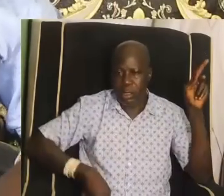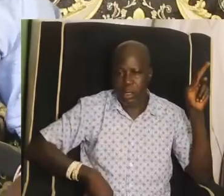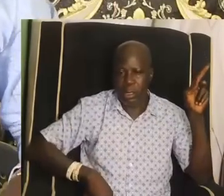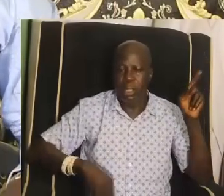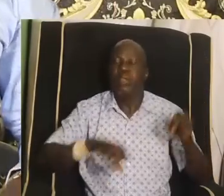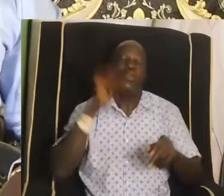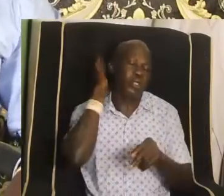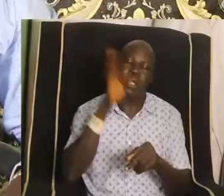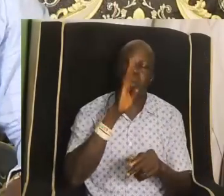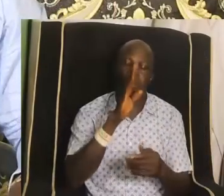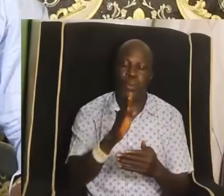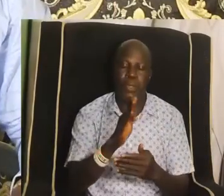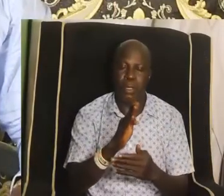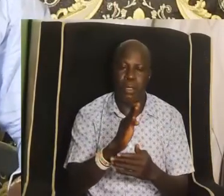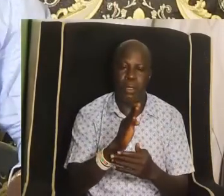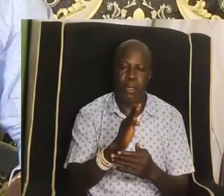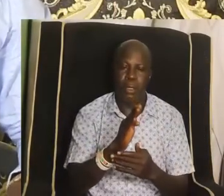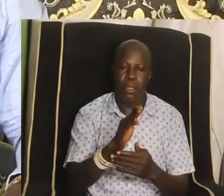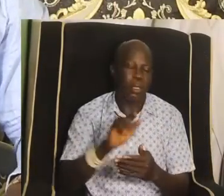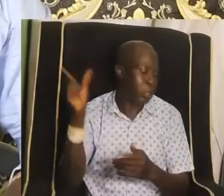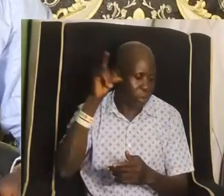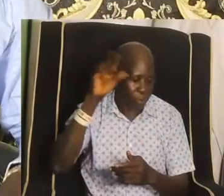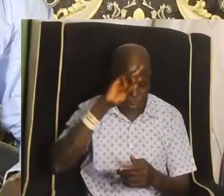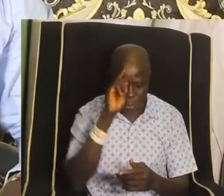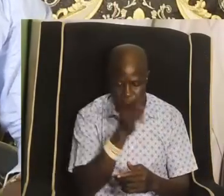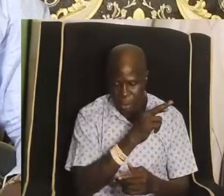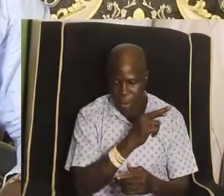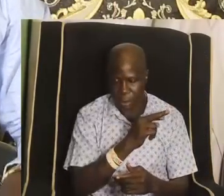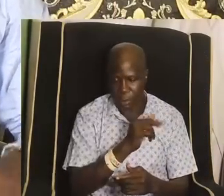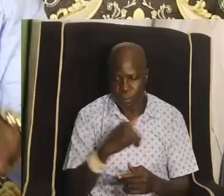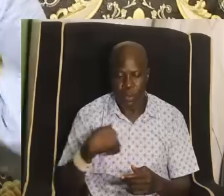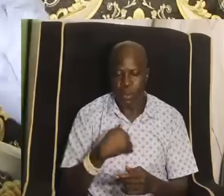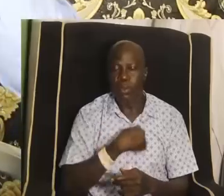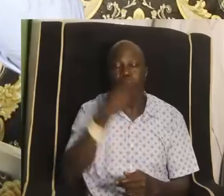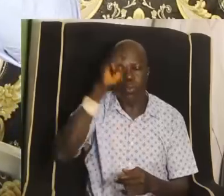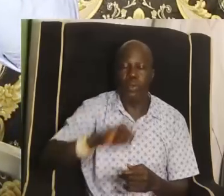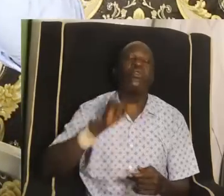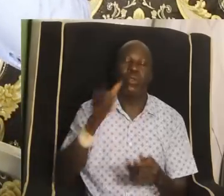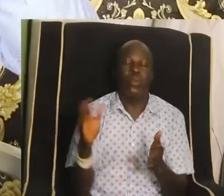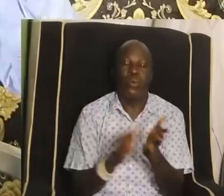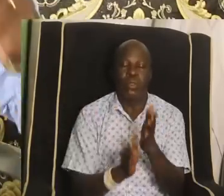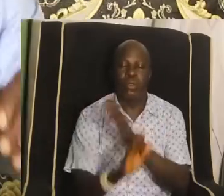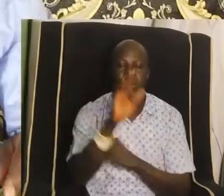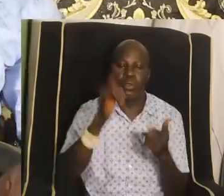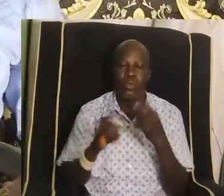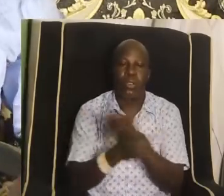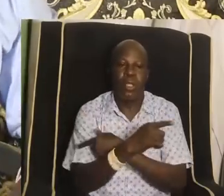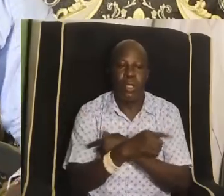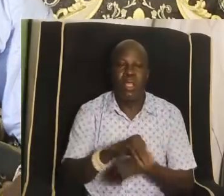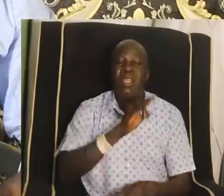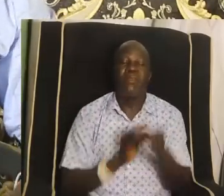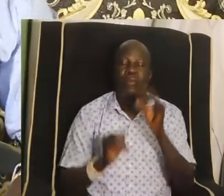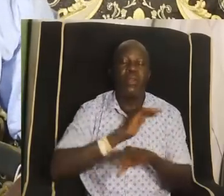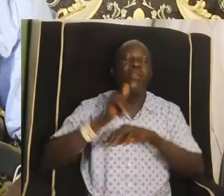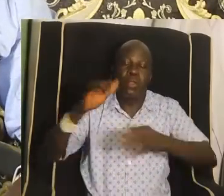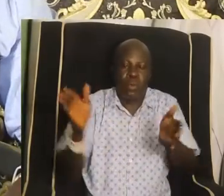king. So shall it be. Listen to me, sir. You must not praise God today.